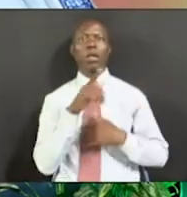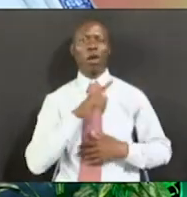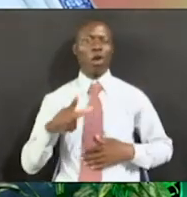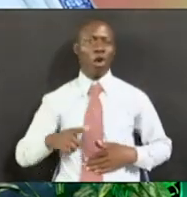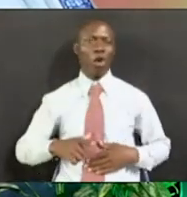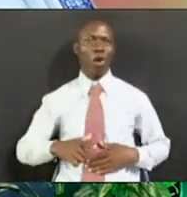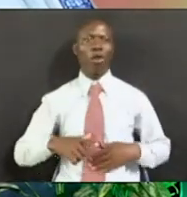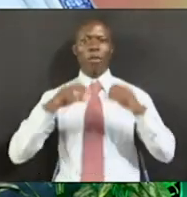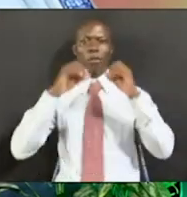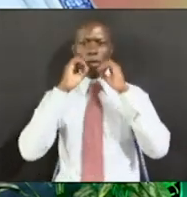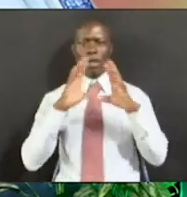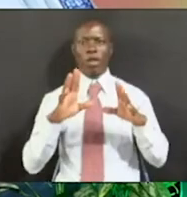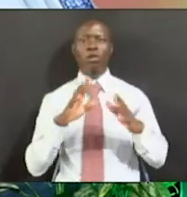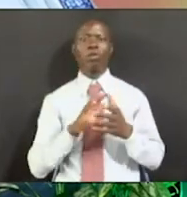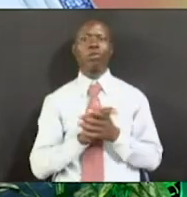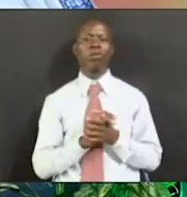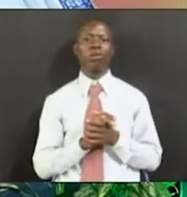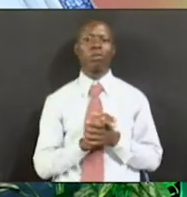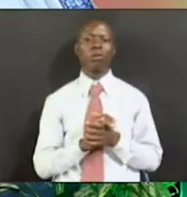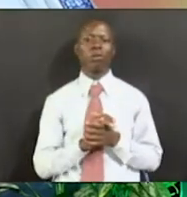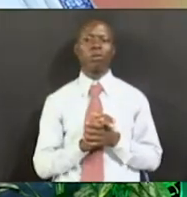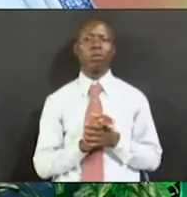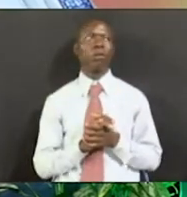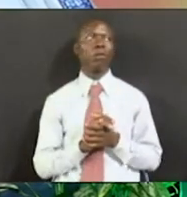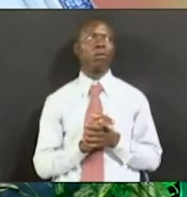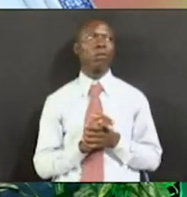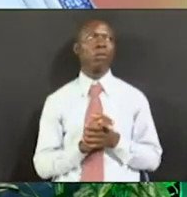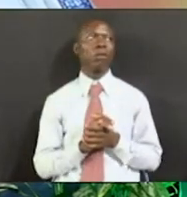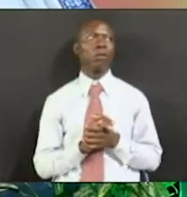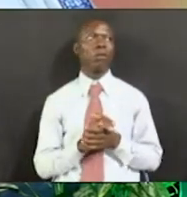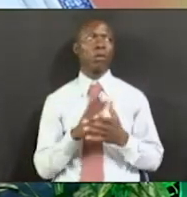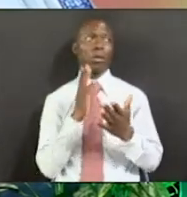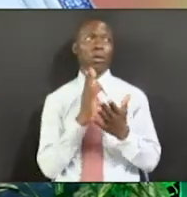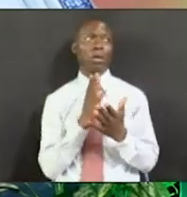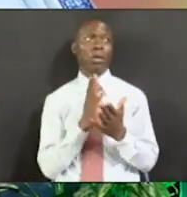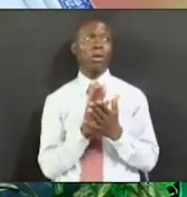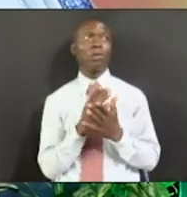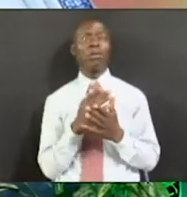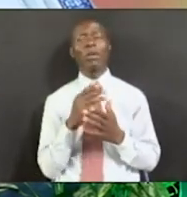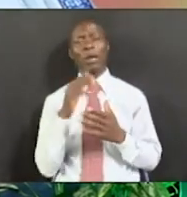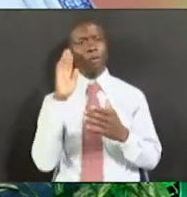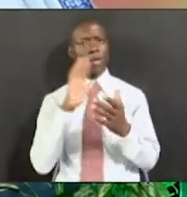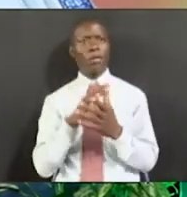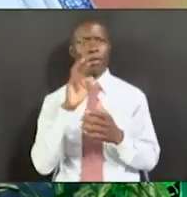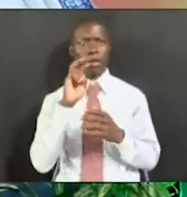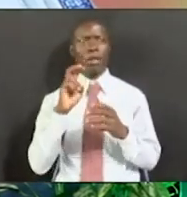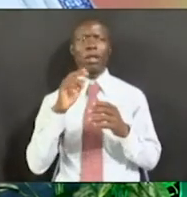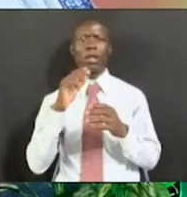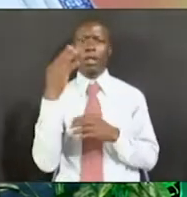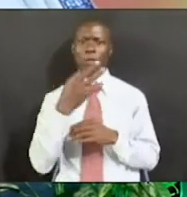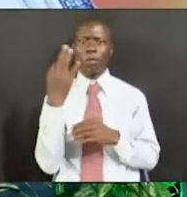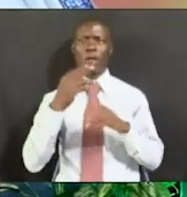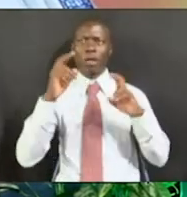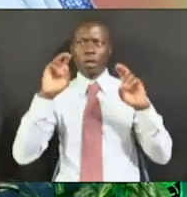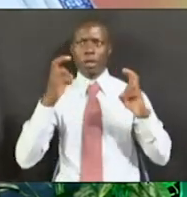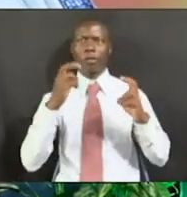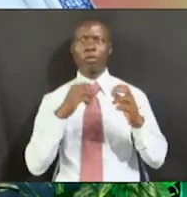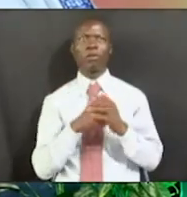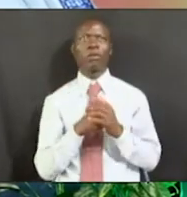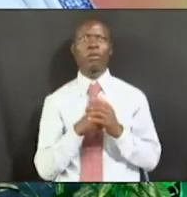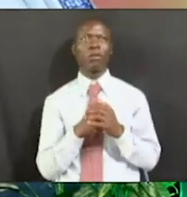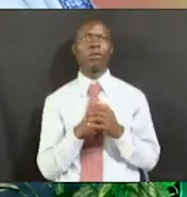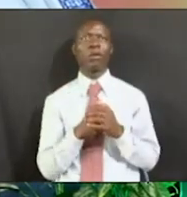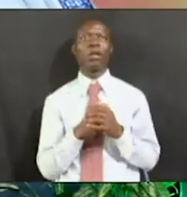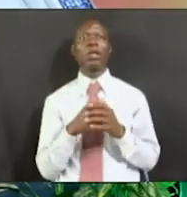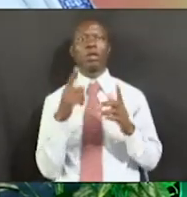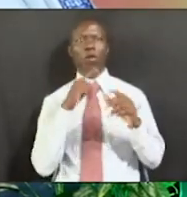and keep you. I believe you've seen the sermon title, and the sermon title simply says, "The